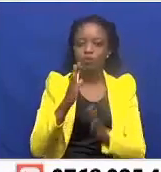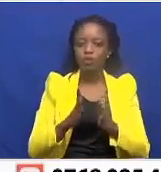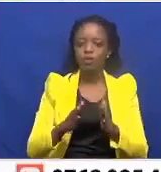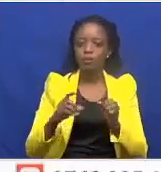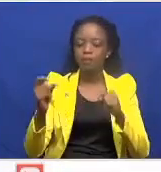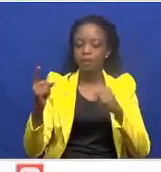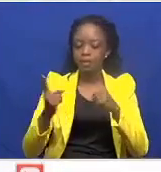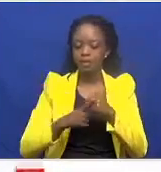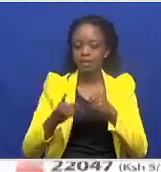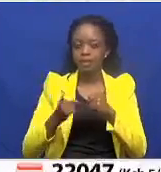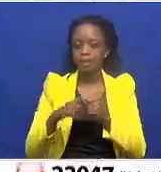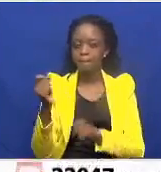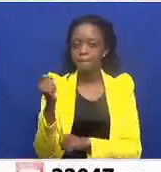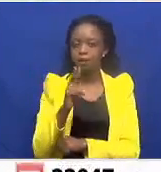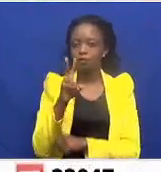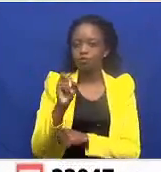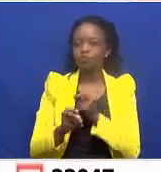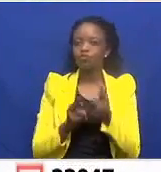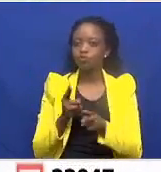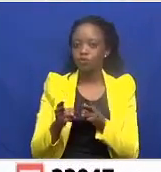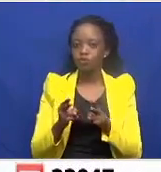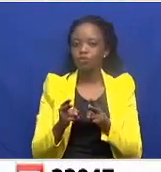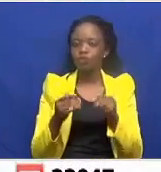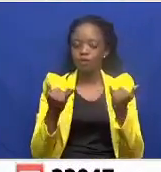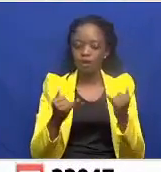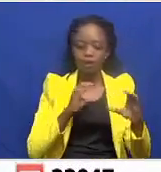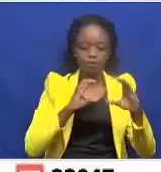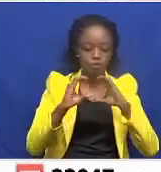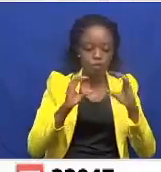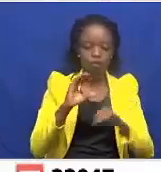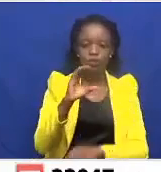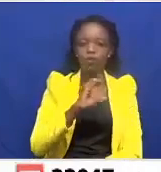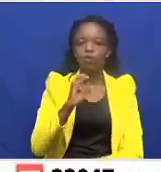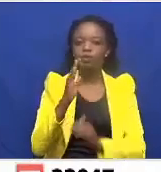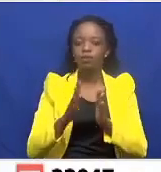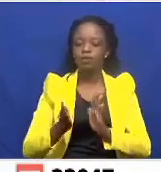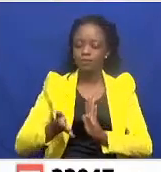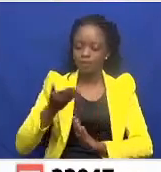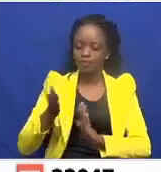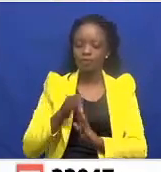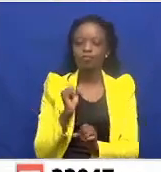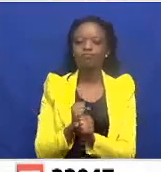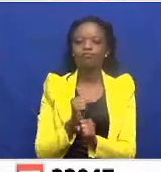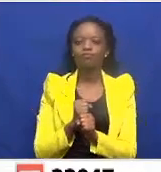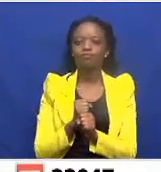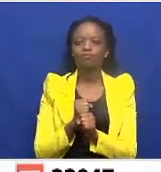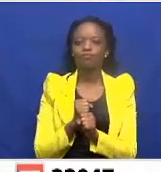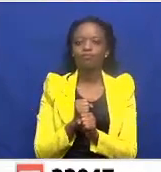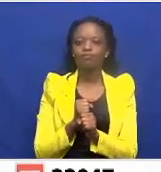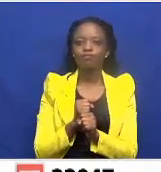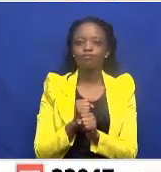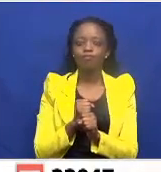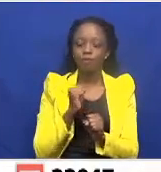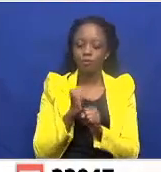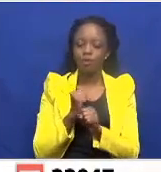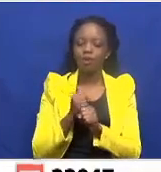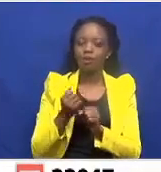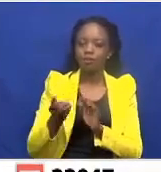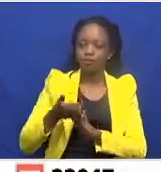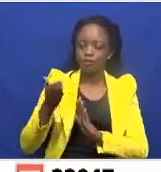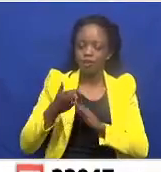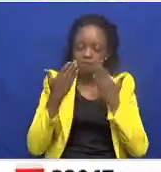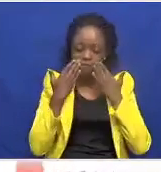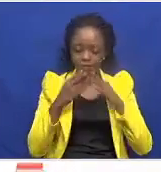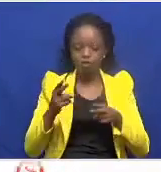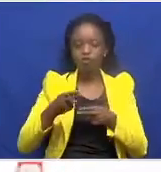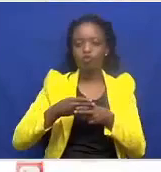June 2022 and we are already in talks with the contractor to have him hasten the works. To bring the works